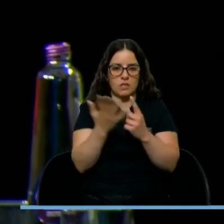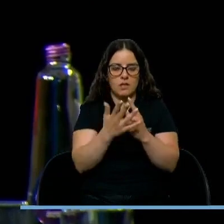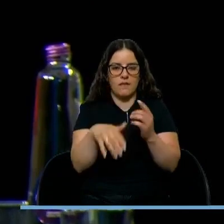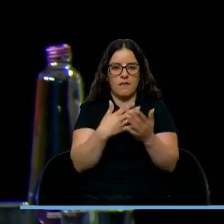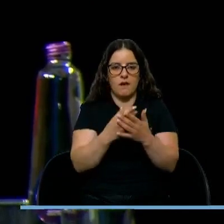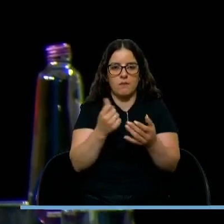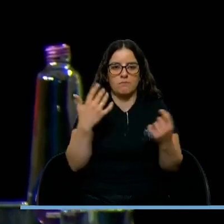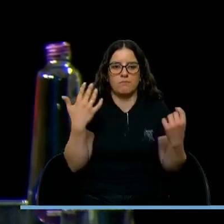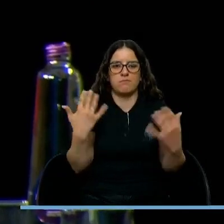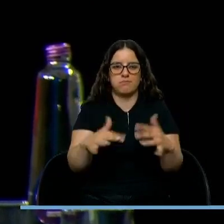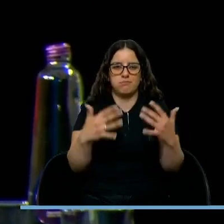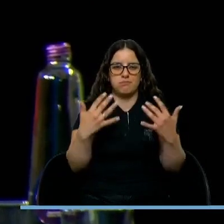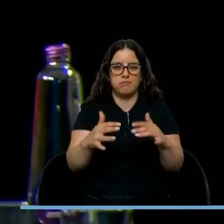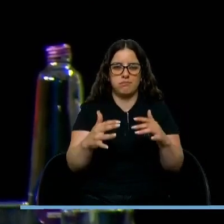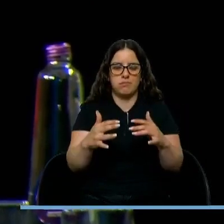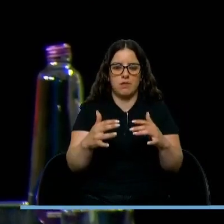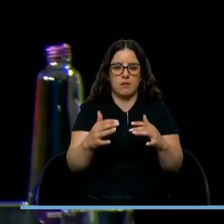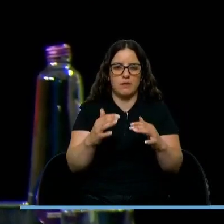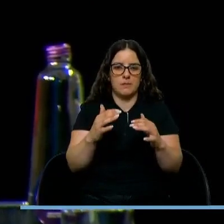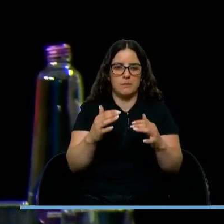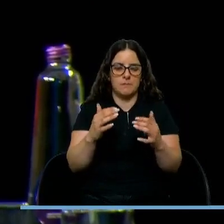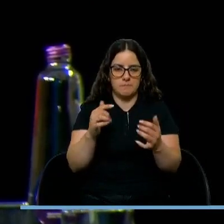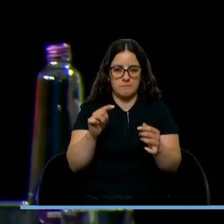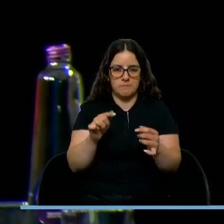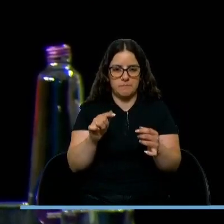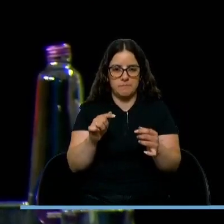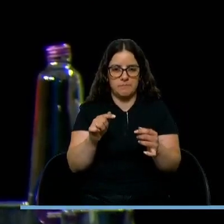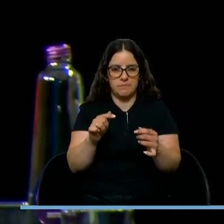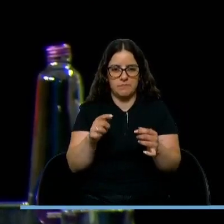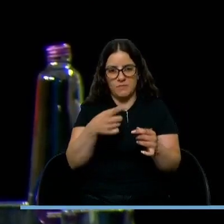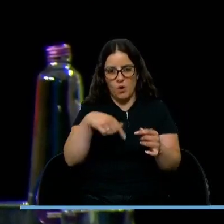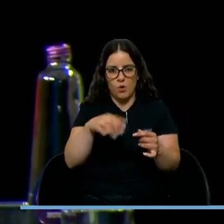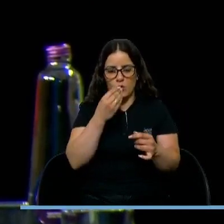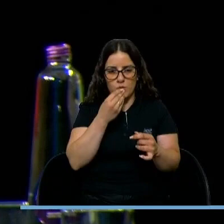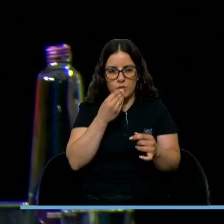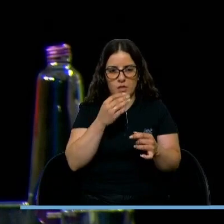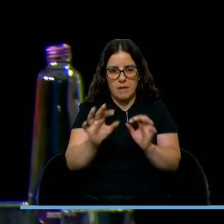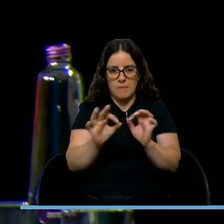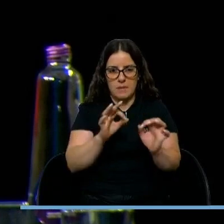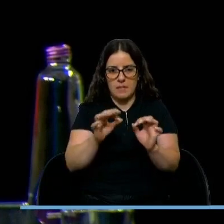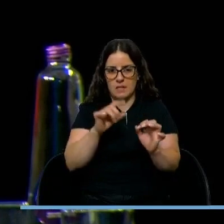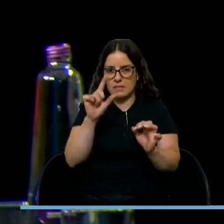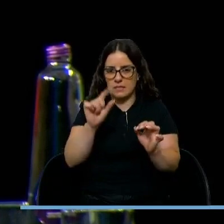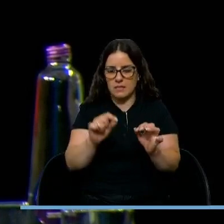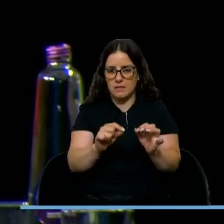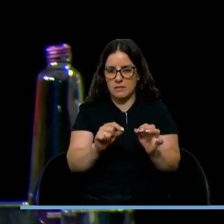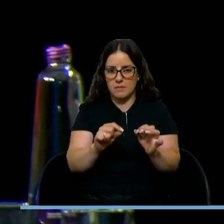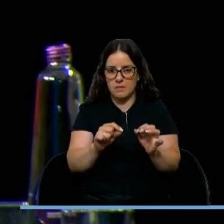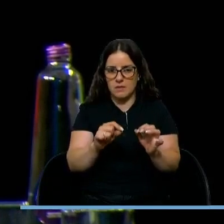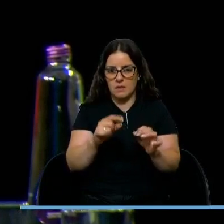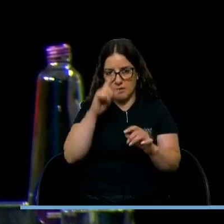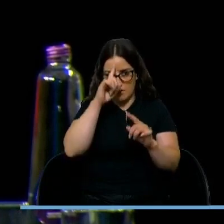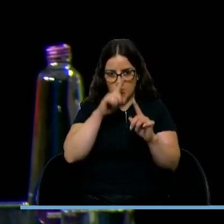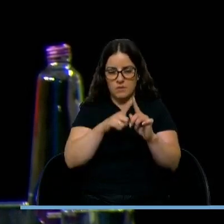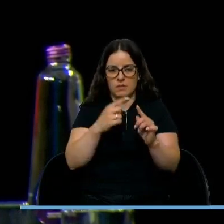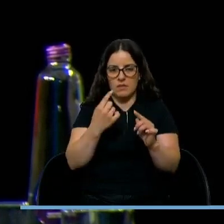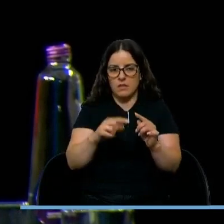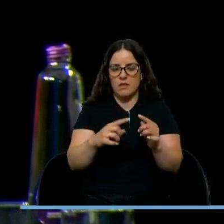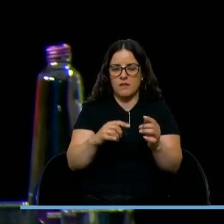be more expensive. So the question is, as consumers, are we ready